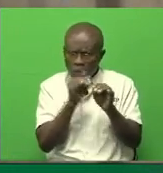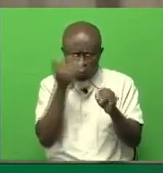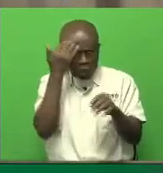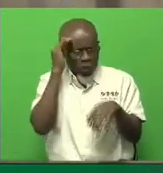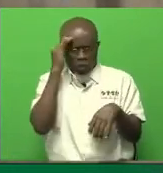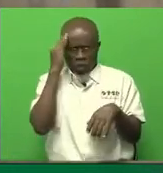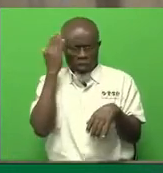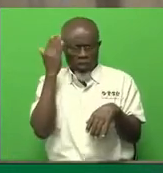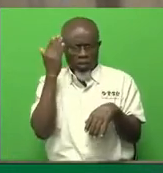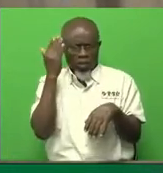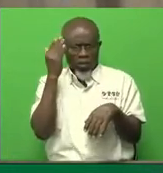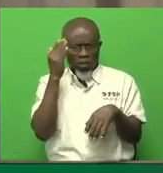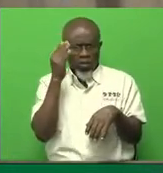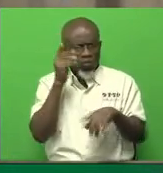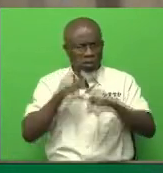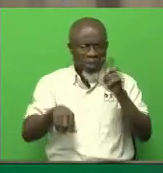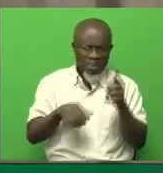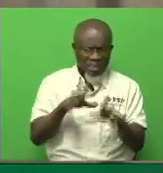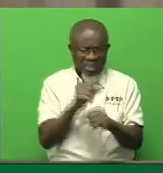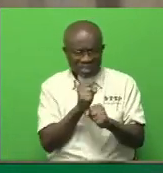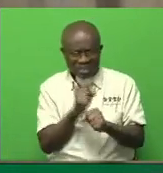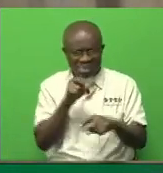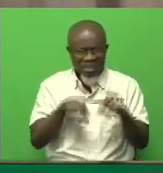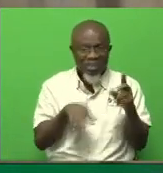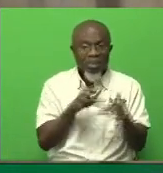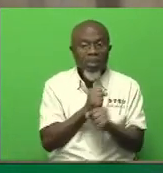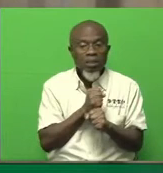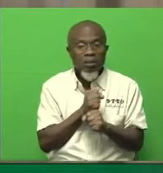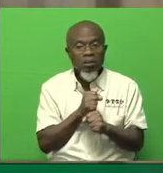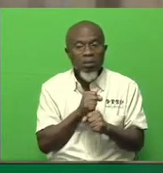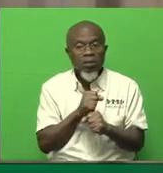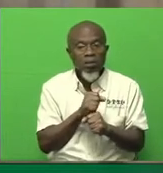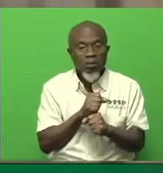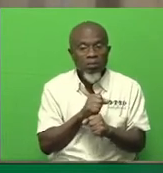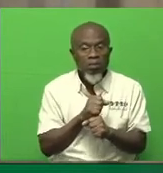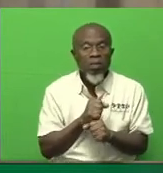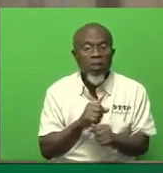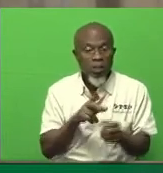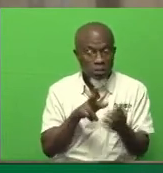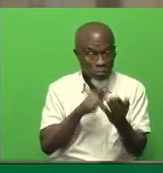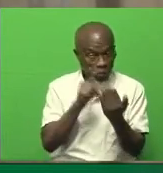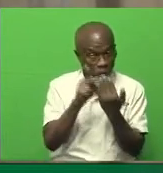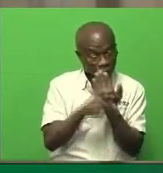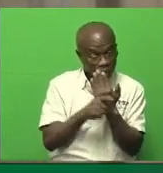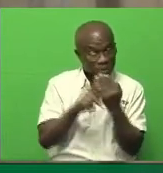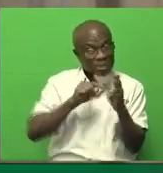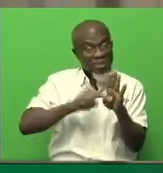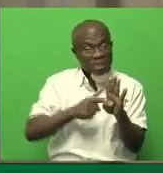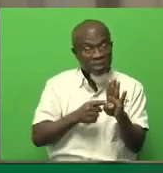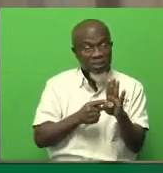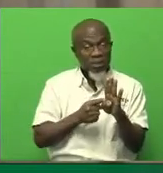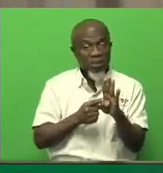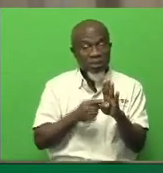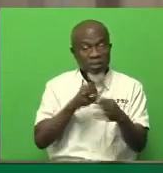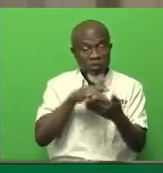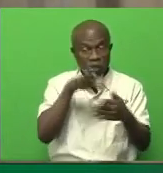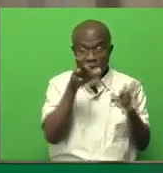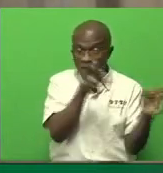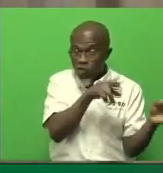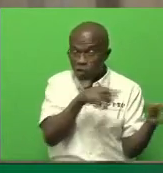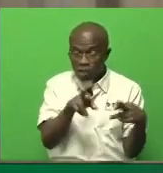you can't get this you can't get like and so the programs but the program started the student is ready to go